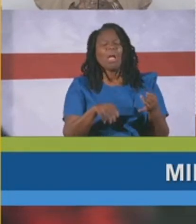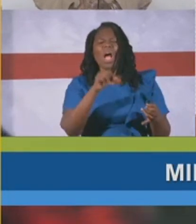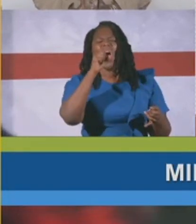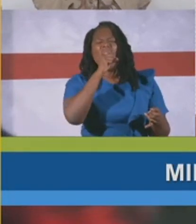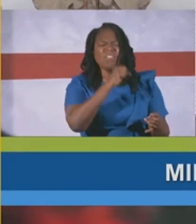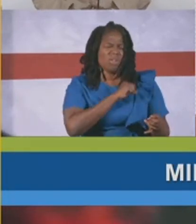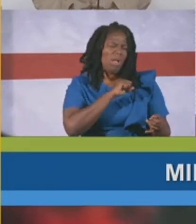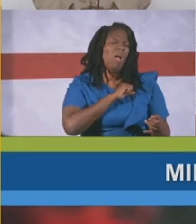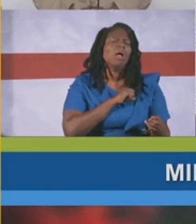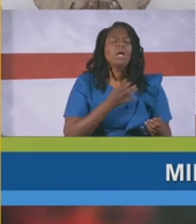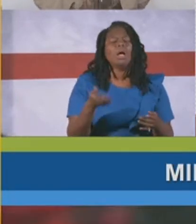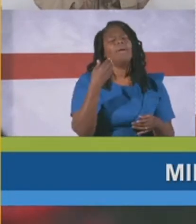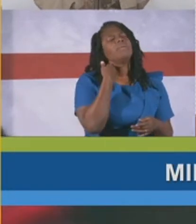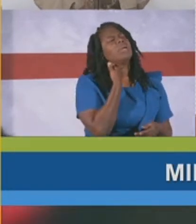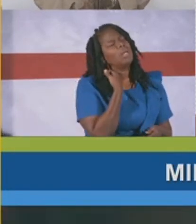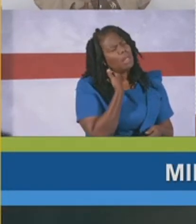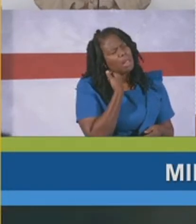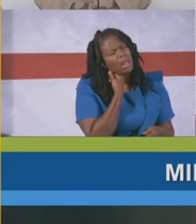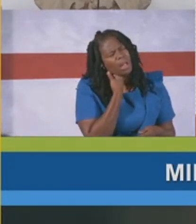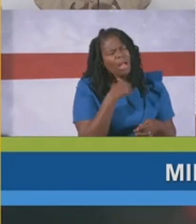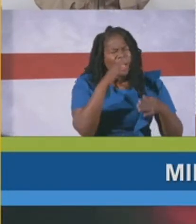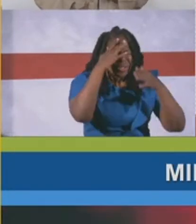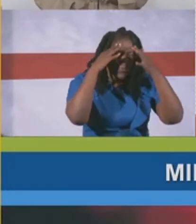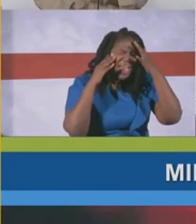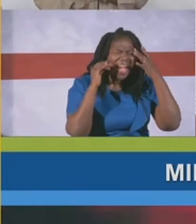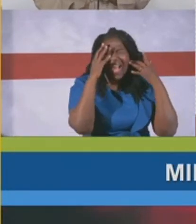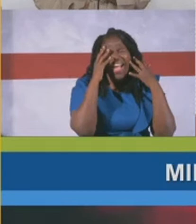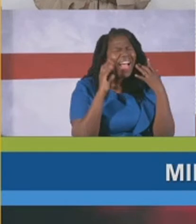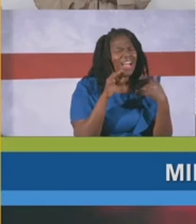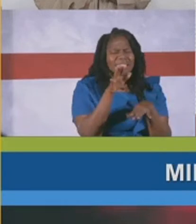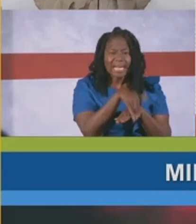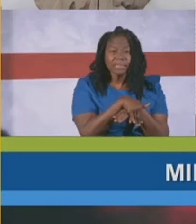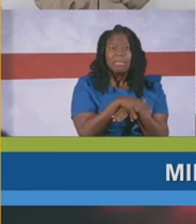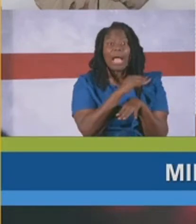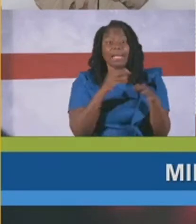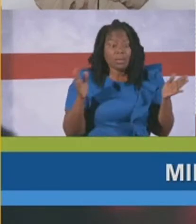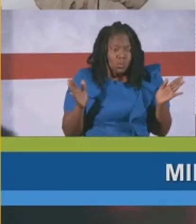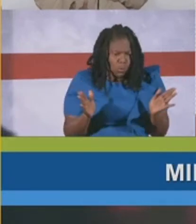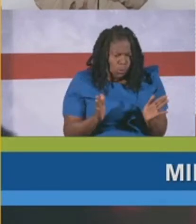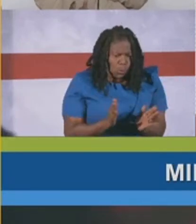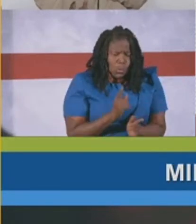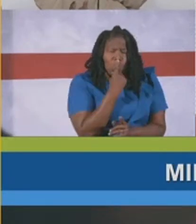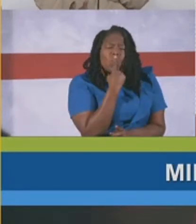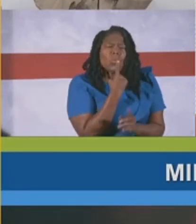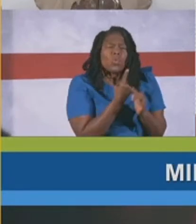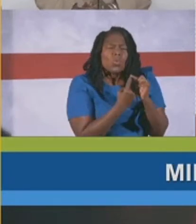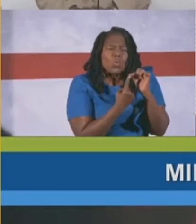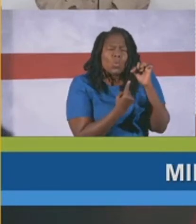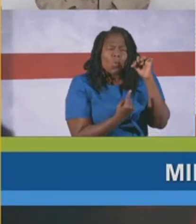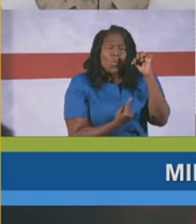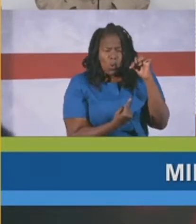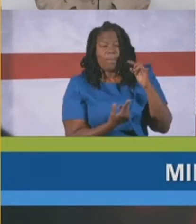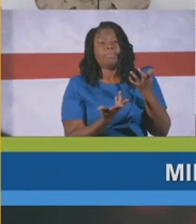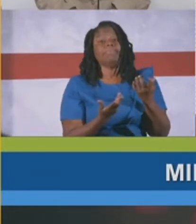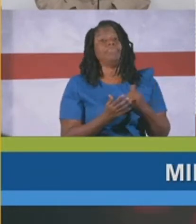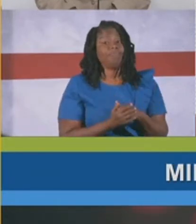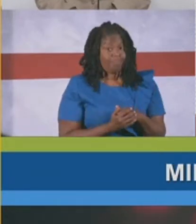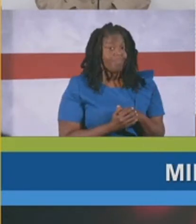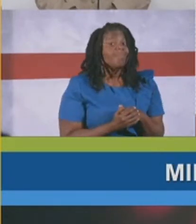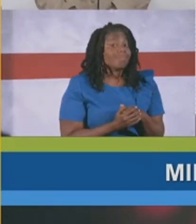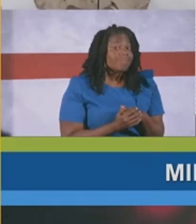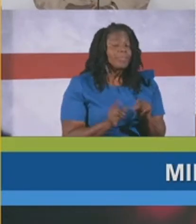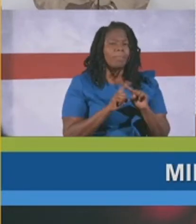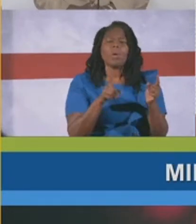to a fever, to night sweats, to weight loss. The important thing to remember here with these symptoms,